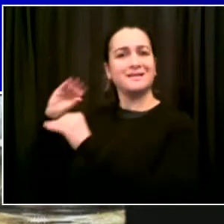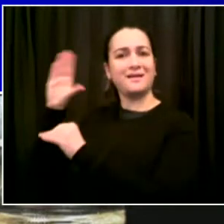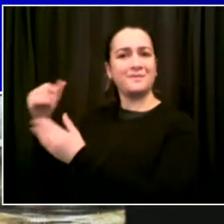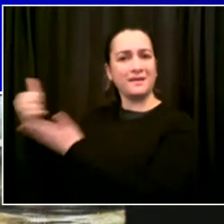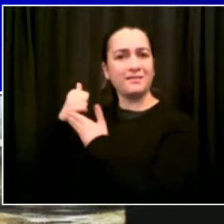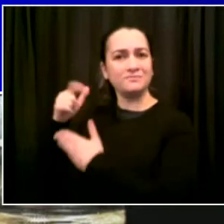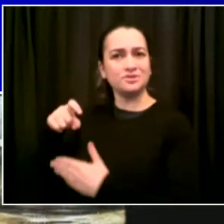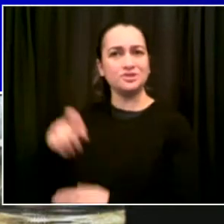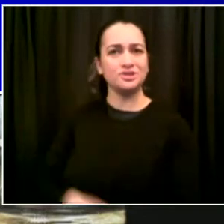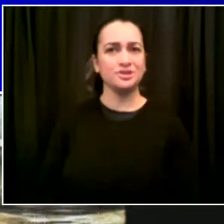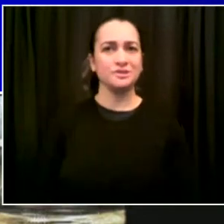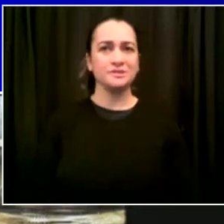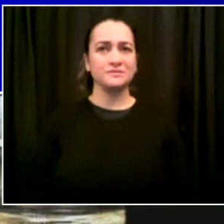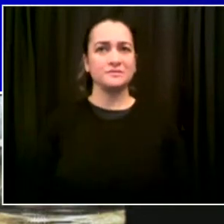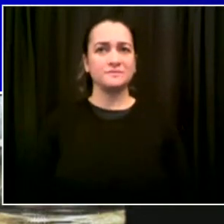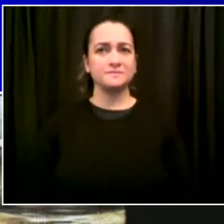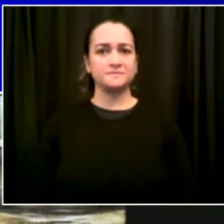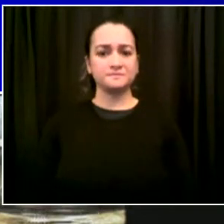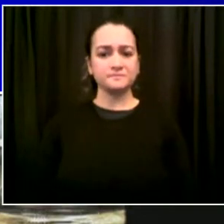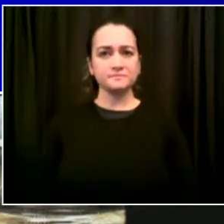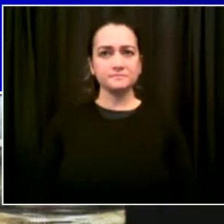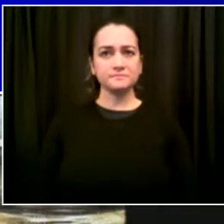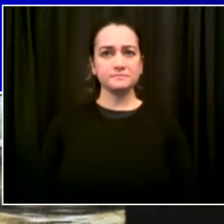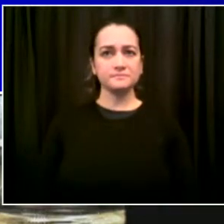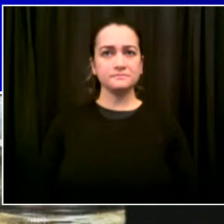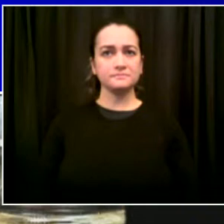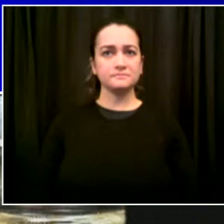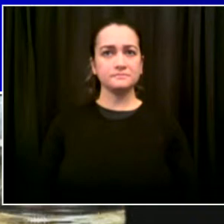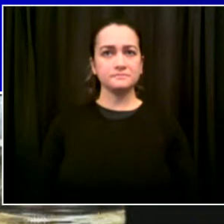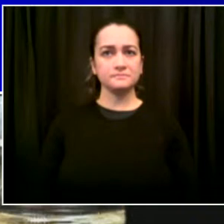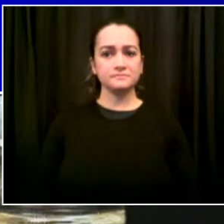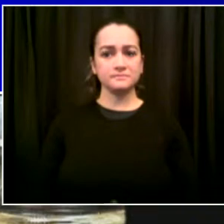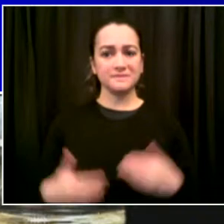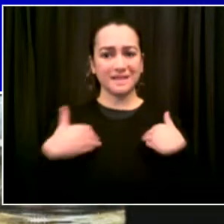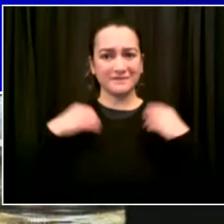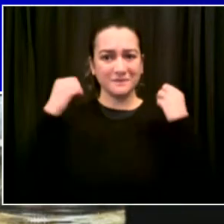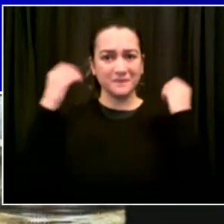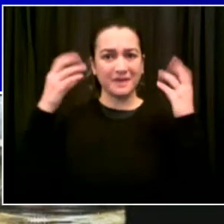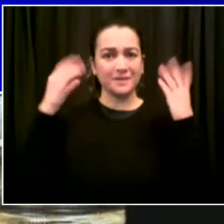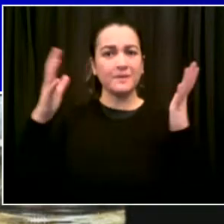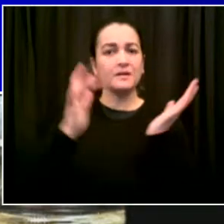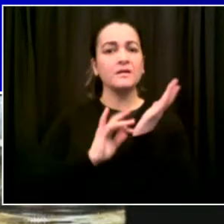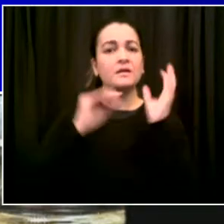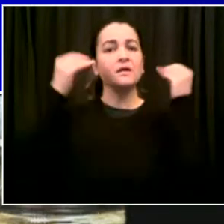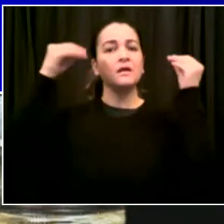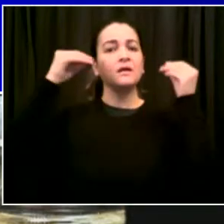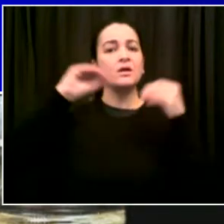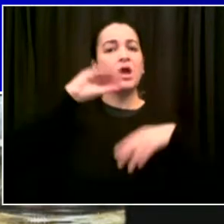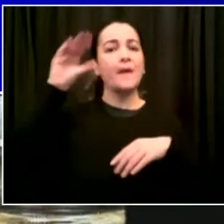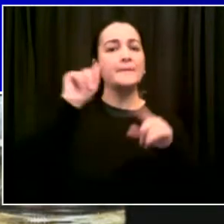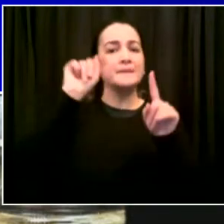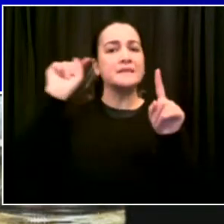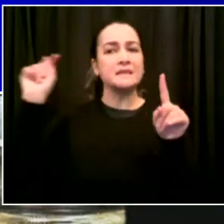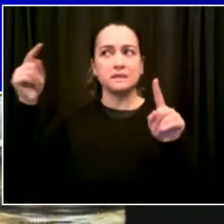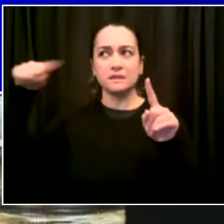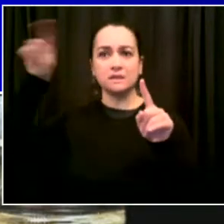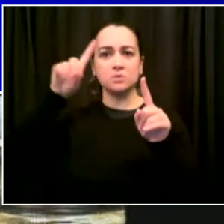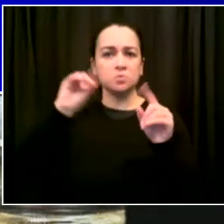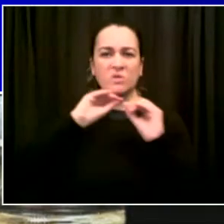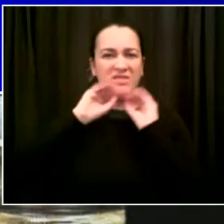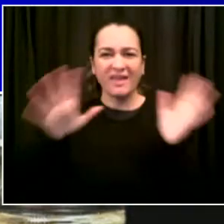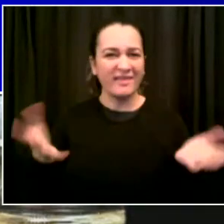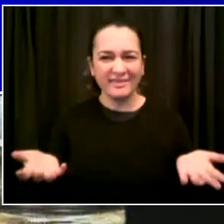Moderna to connect to those companies, share their plans, and everyone to produce with a common goal, and we need our federal government to lead the